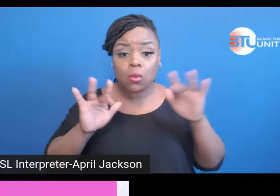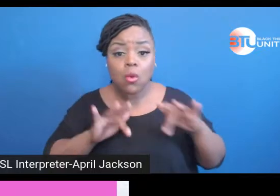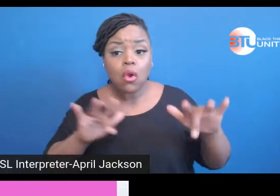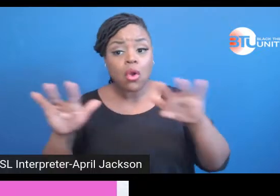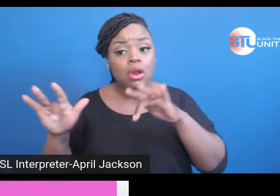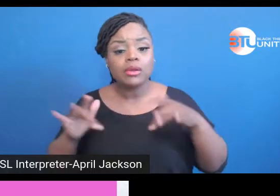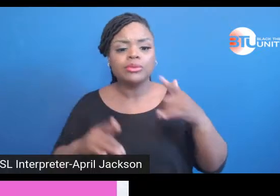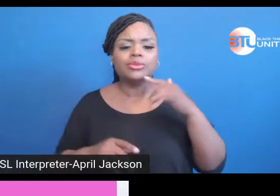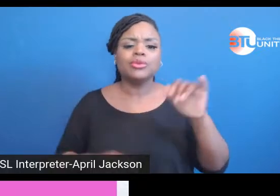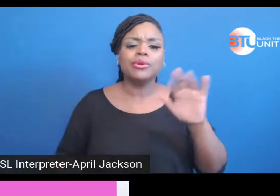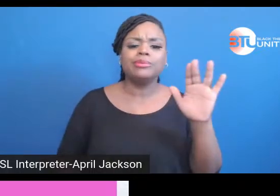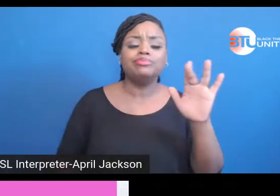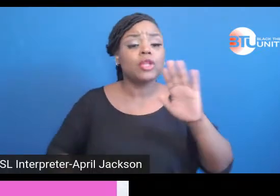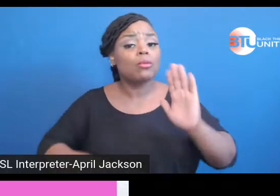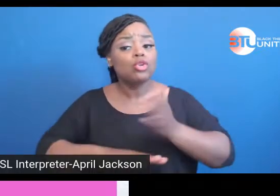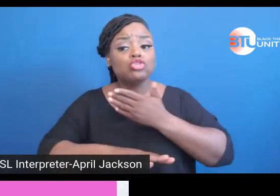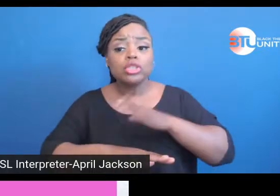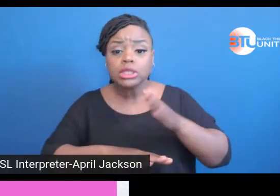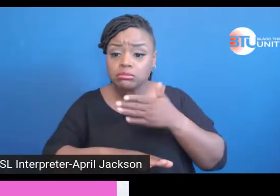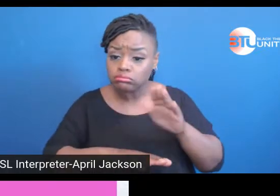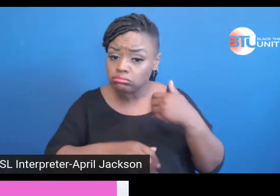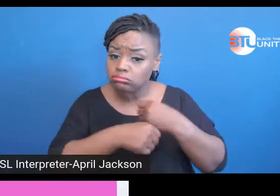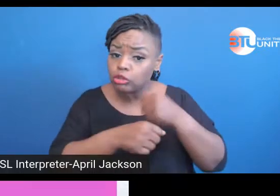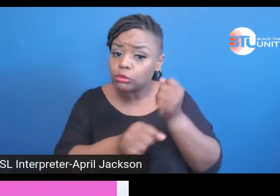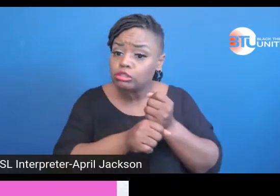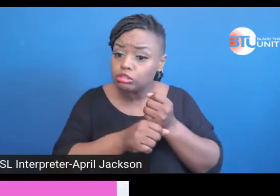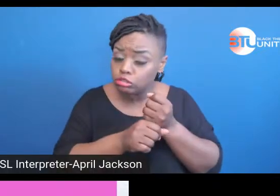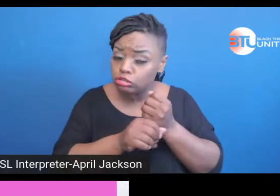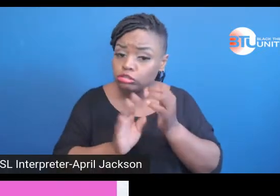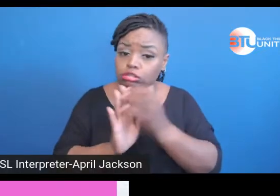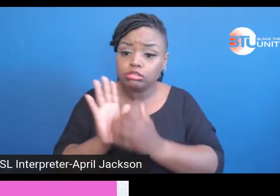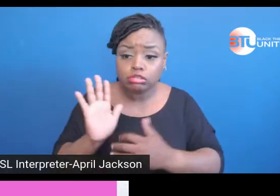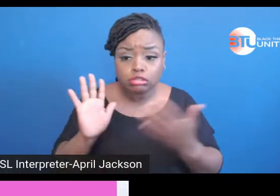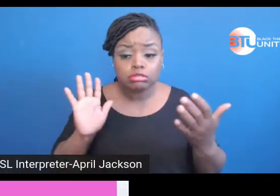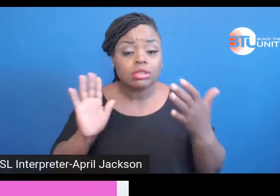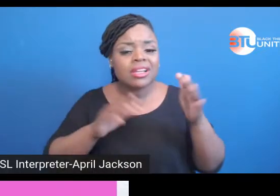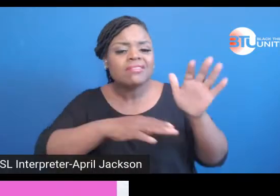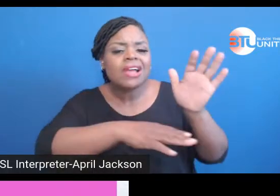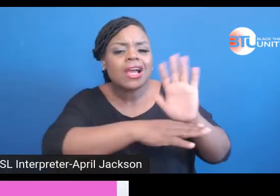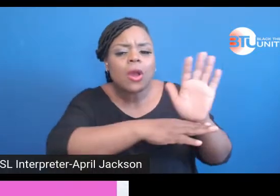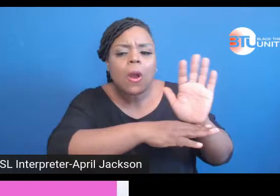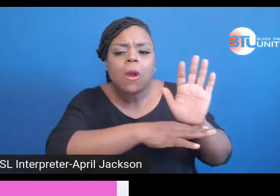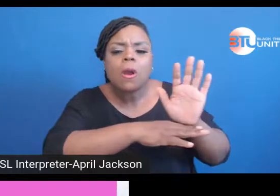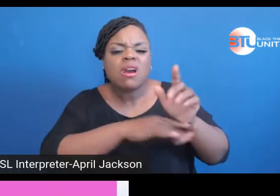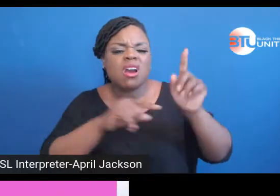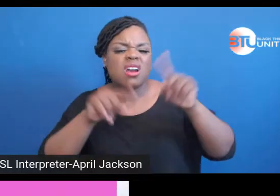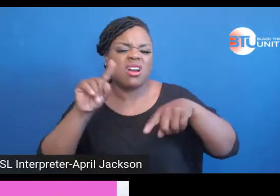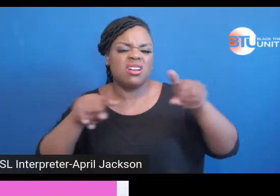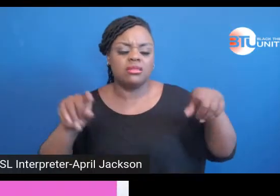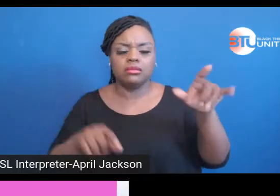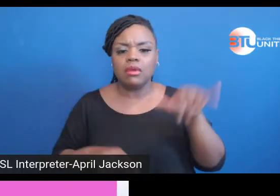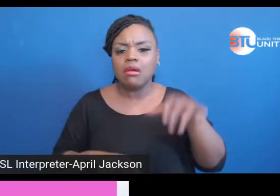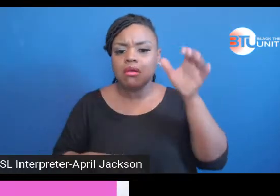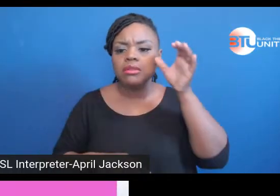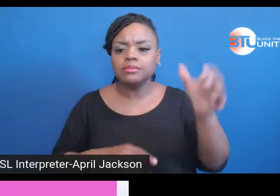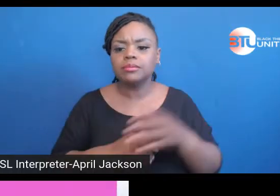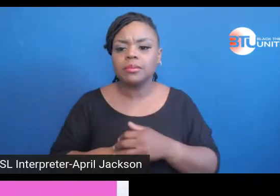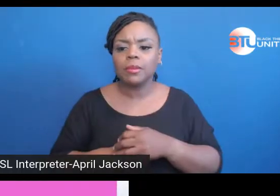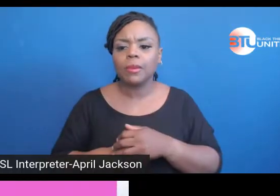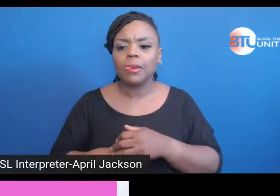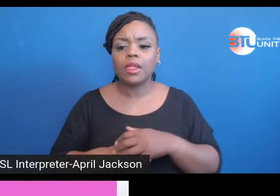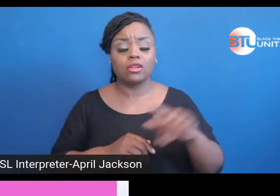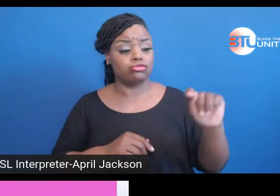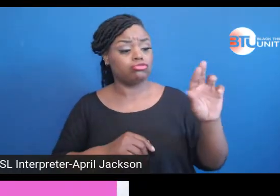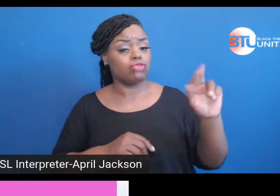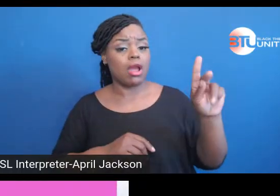musical compositions, films, etc. Trademark is a little different. It covers brand